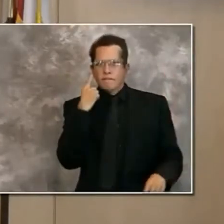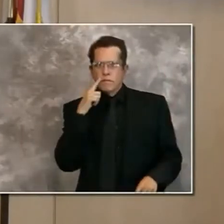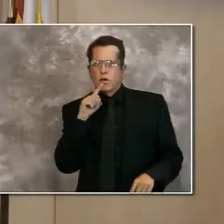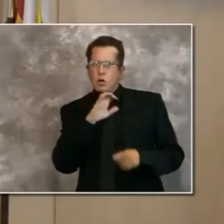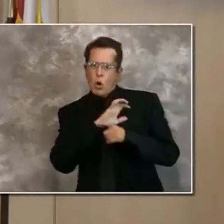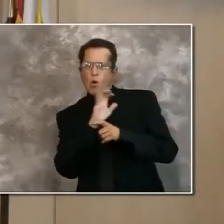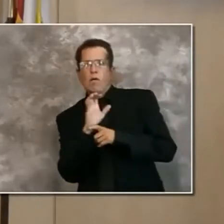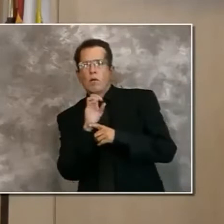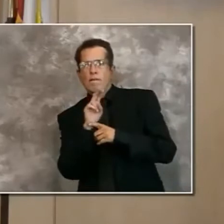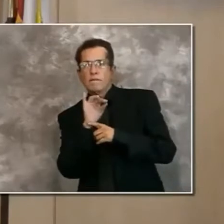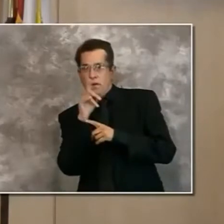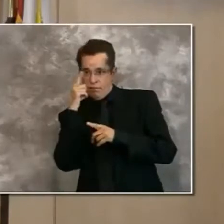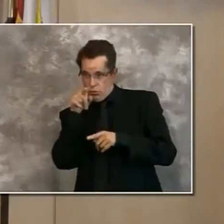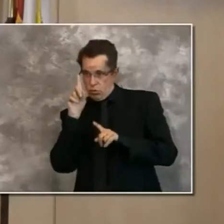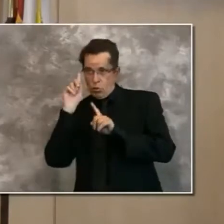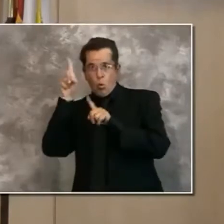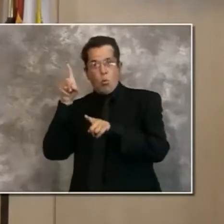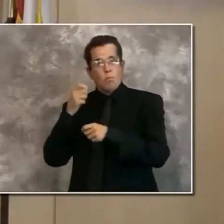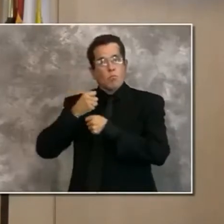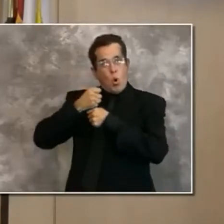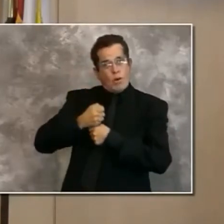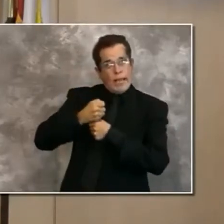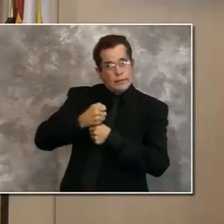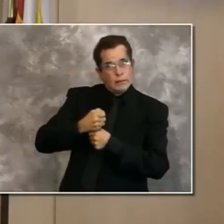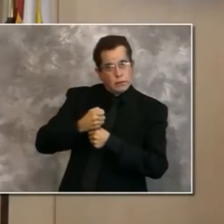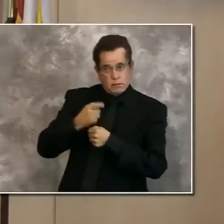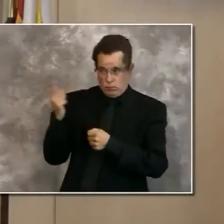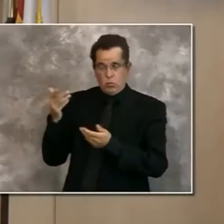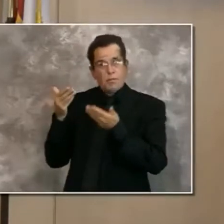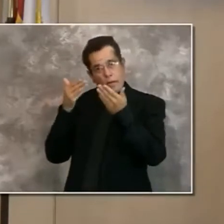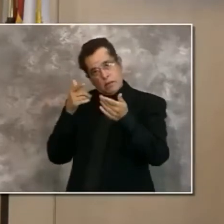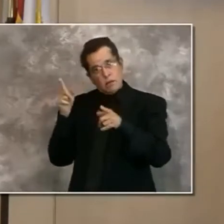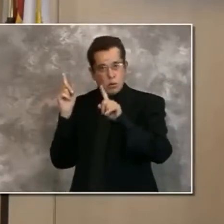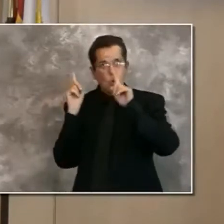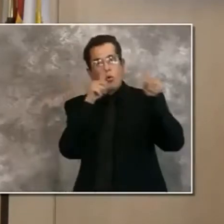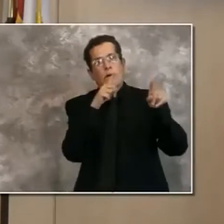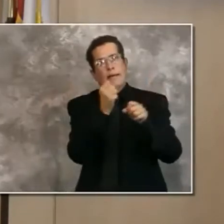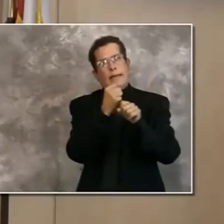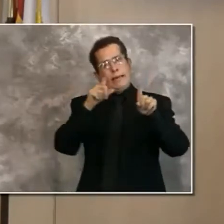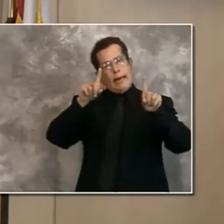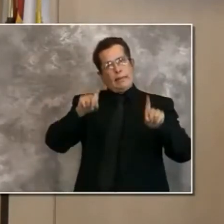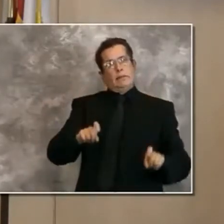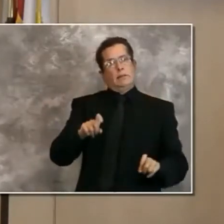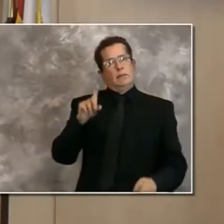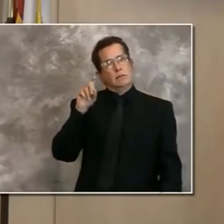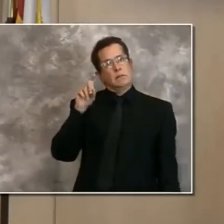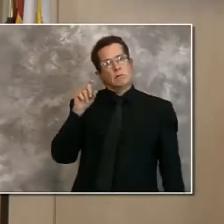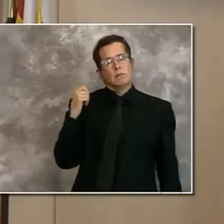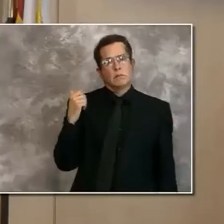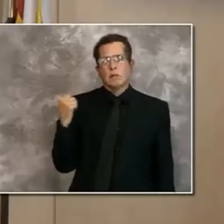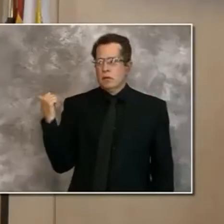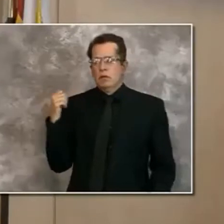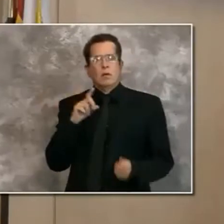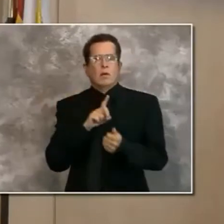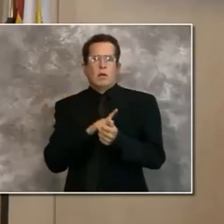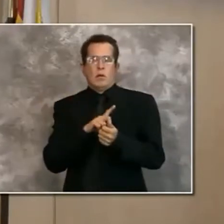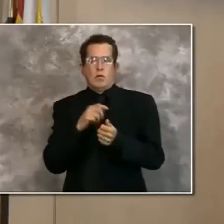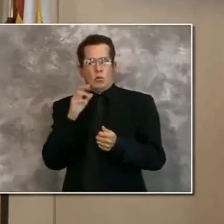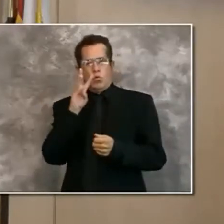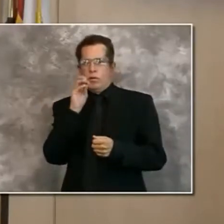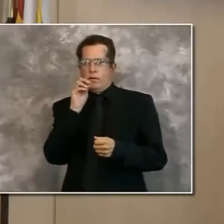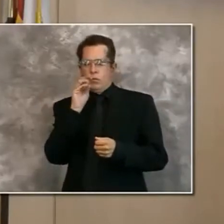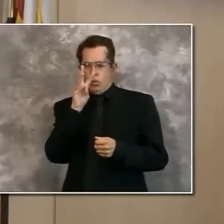If you're participating in a protest, are you recommending that they get tested? You know, we have not